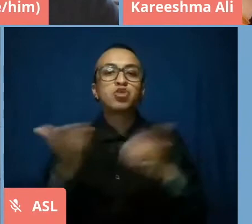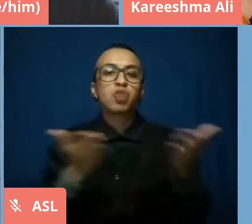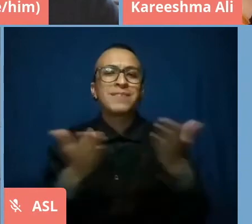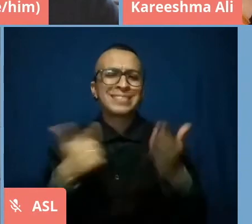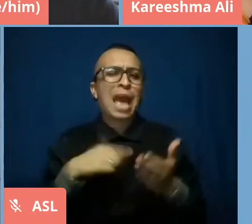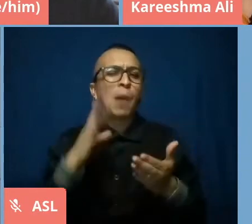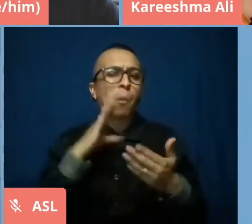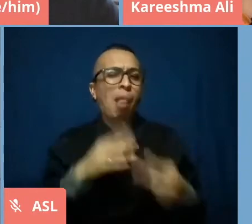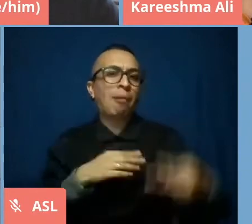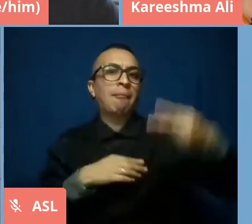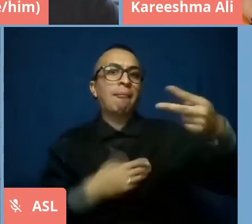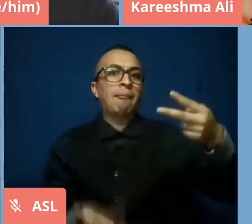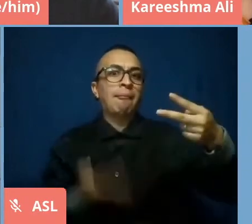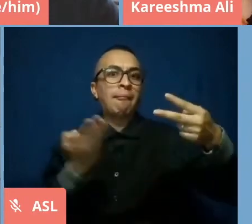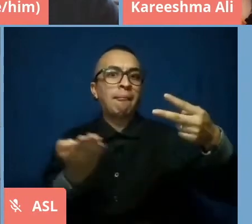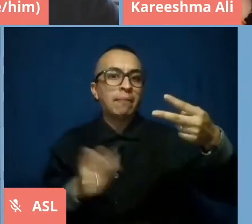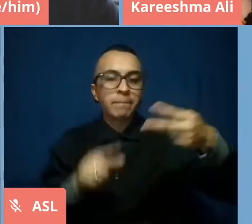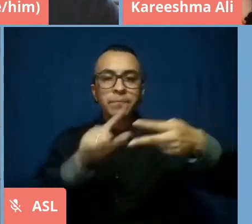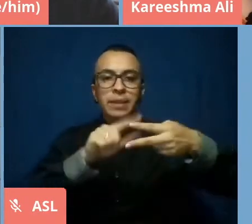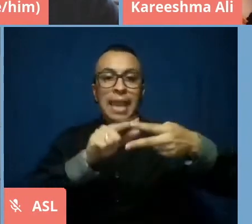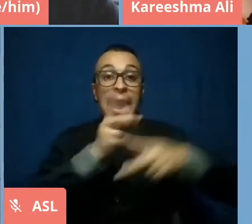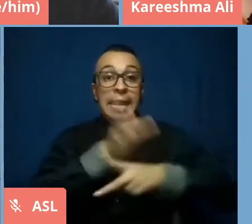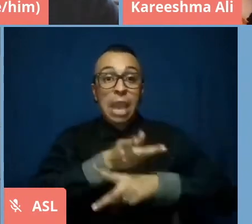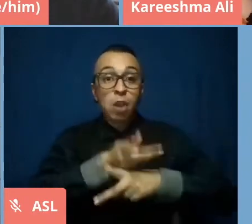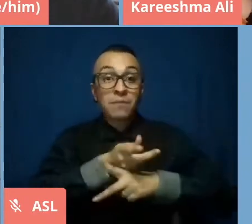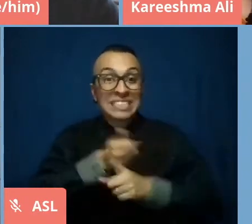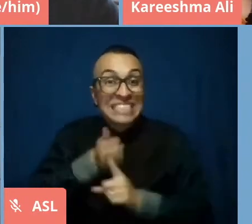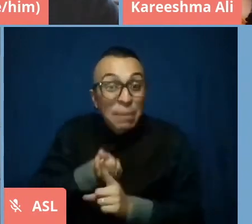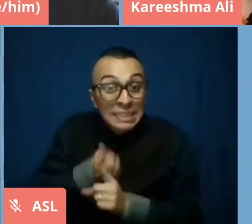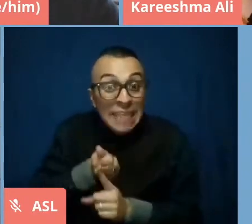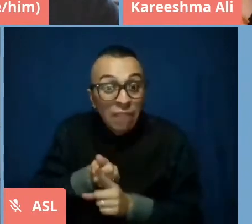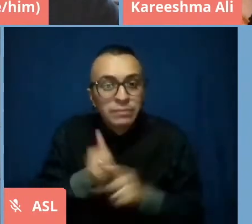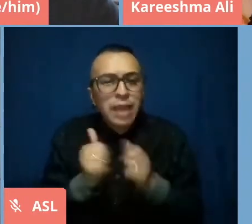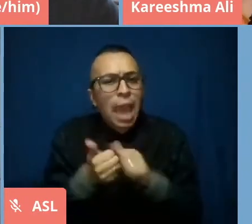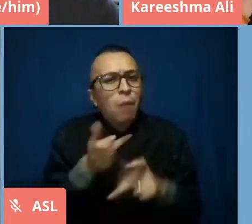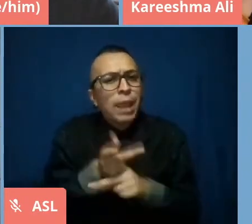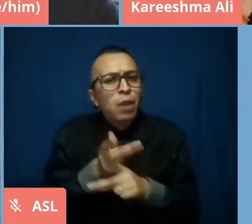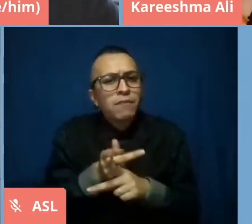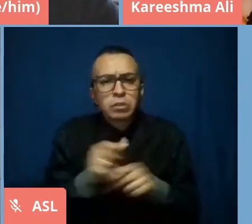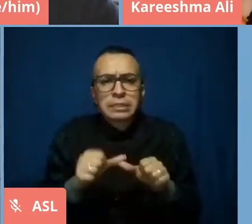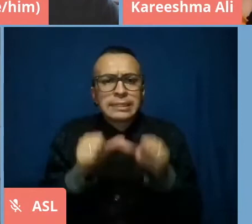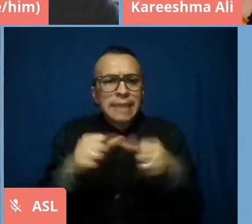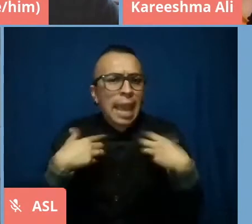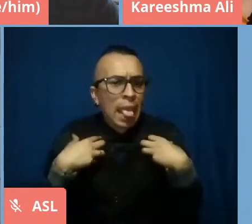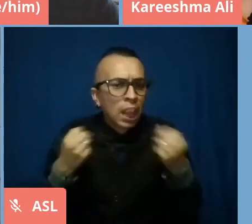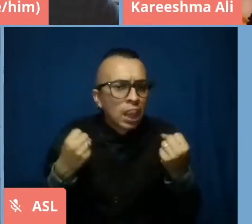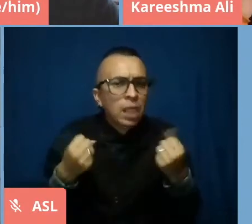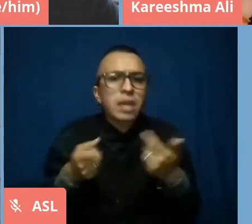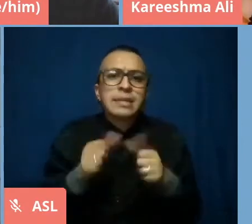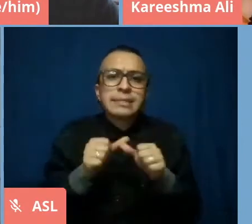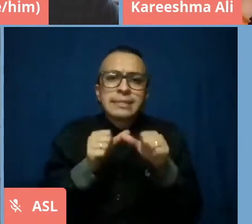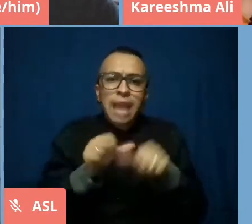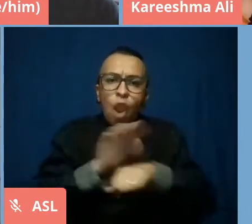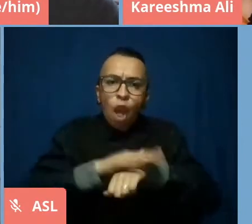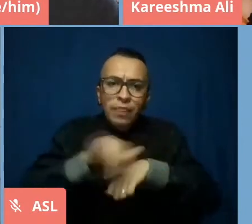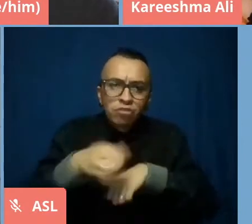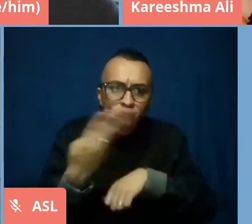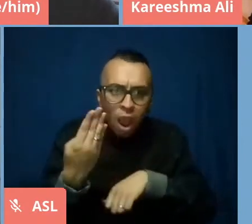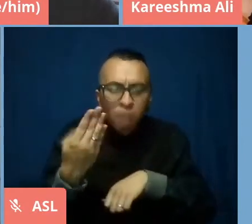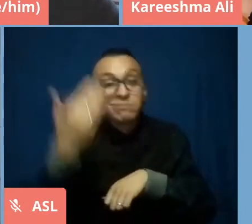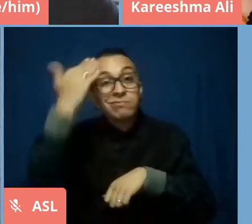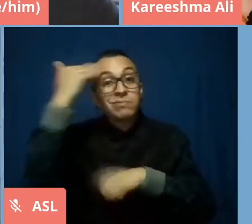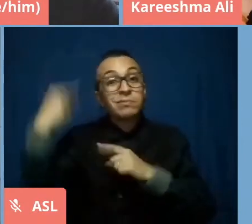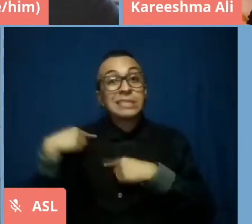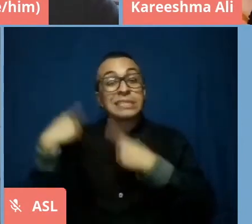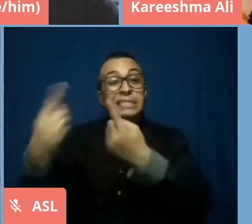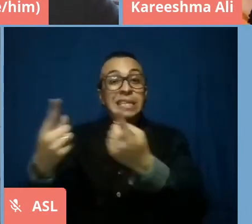you. One is caregivers themselves, how caregivers can stay healthy and stay on the job. We know there's been challenges for